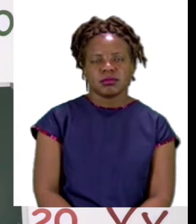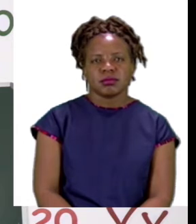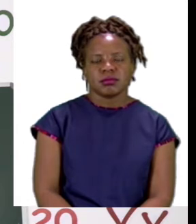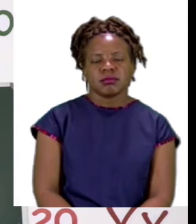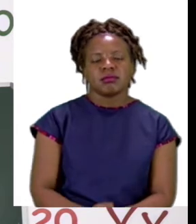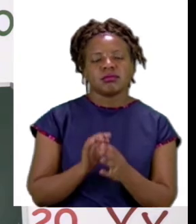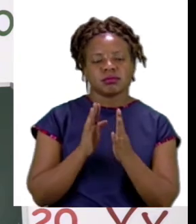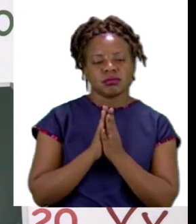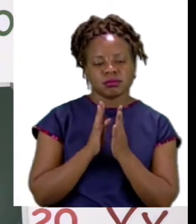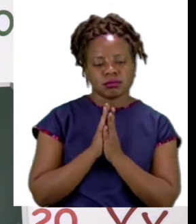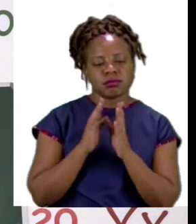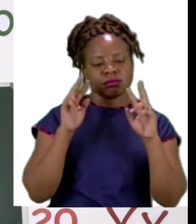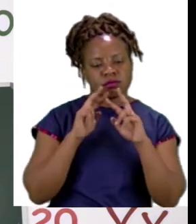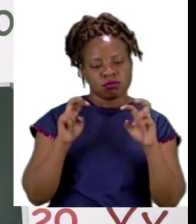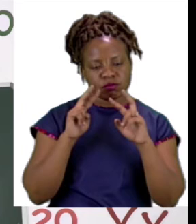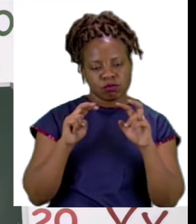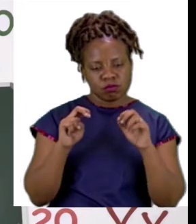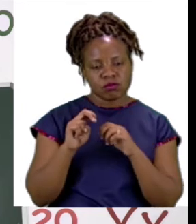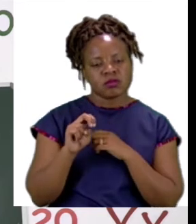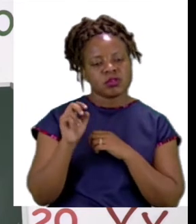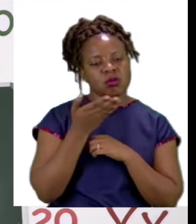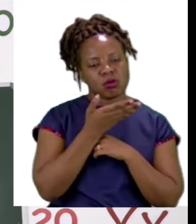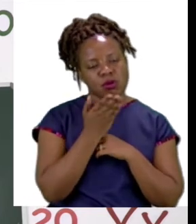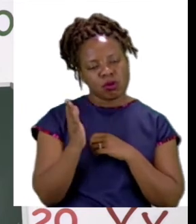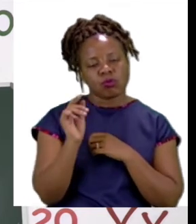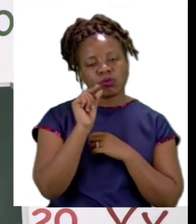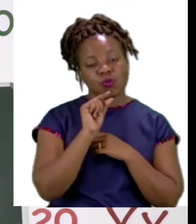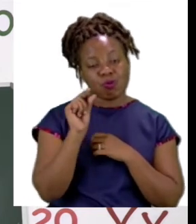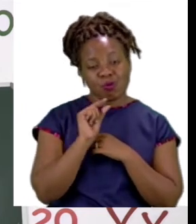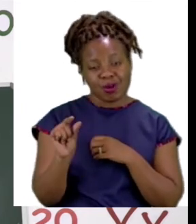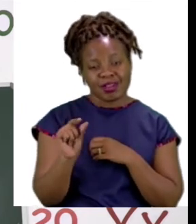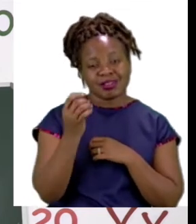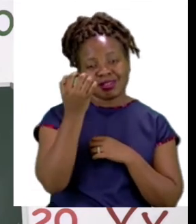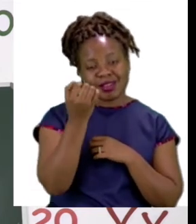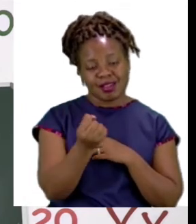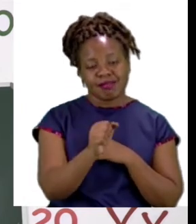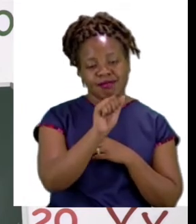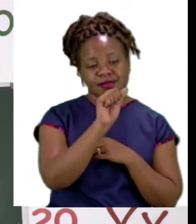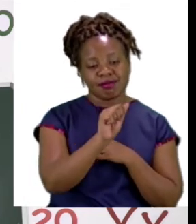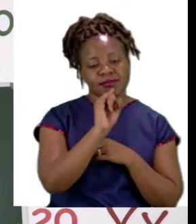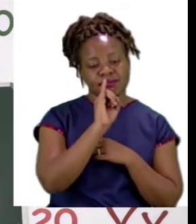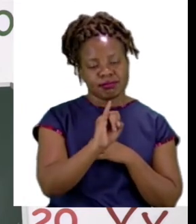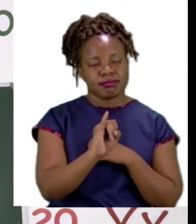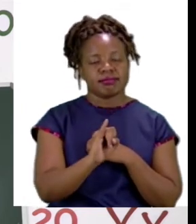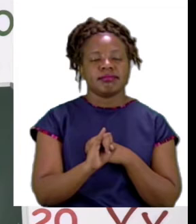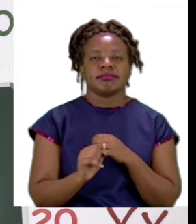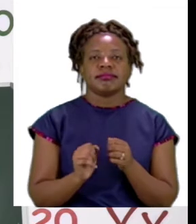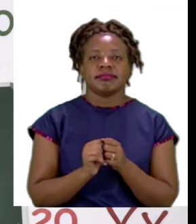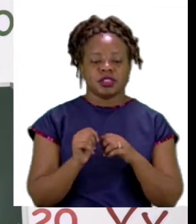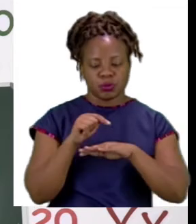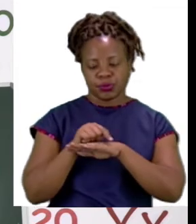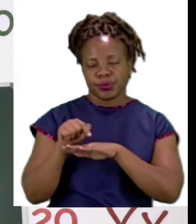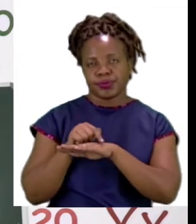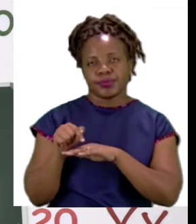this side is the one that has A in it instead of A. So even though